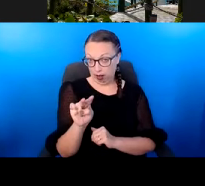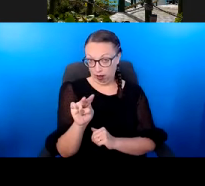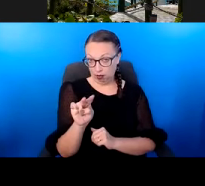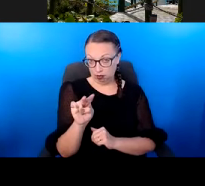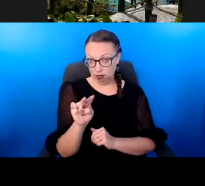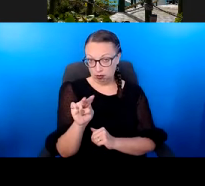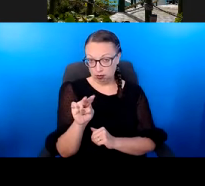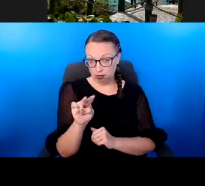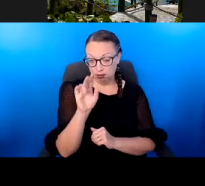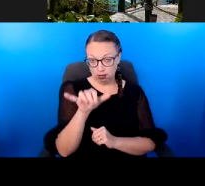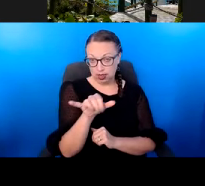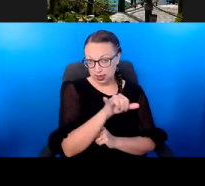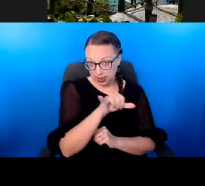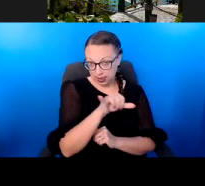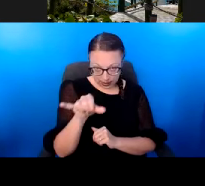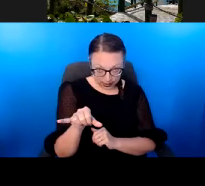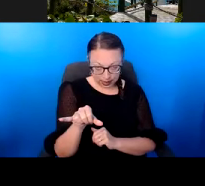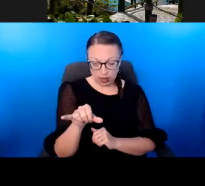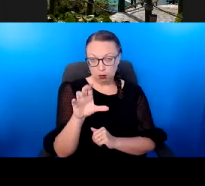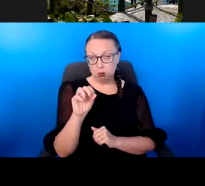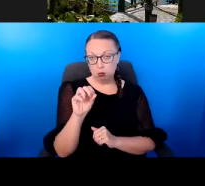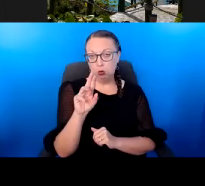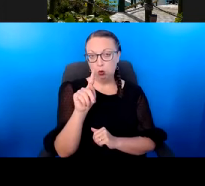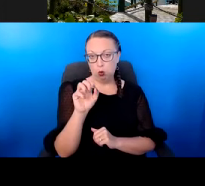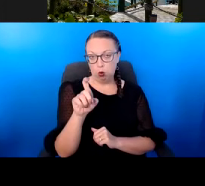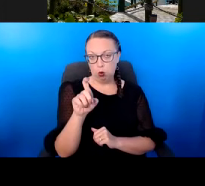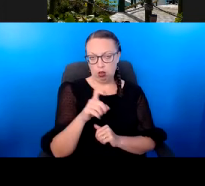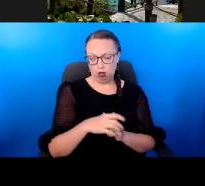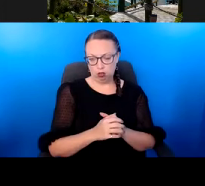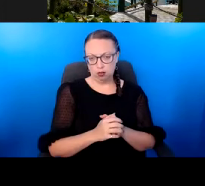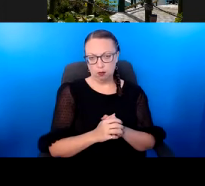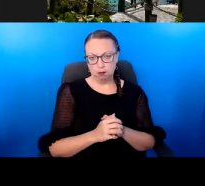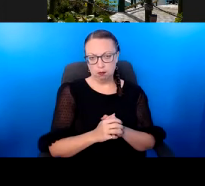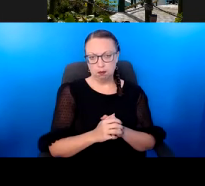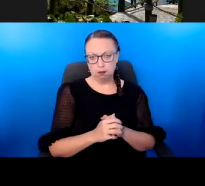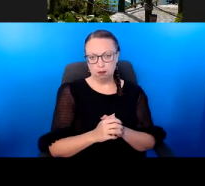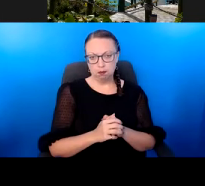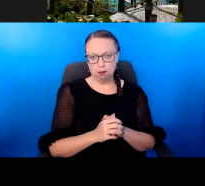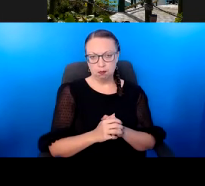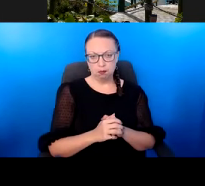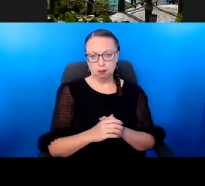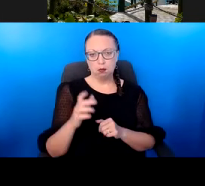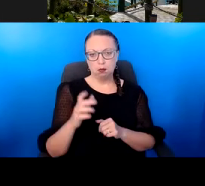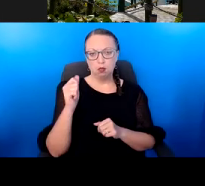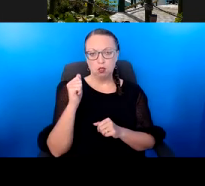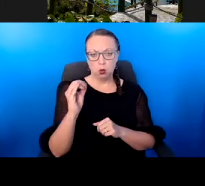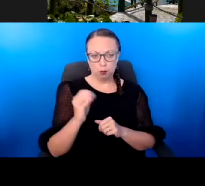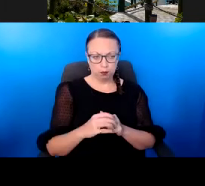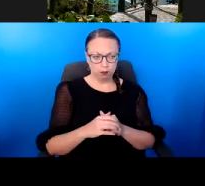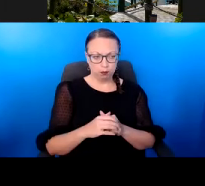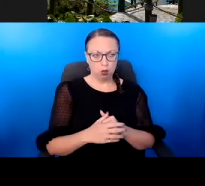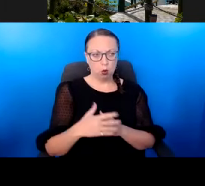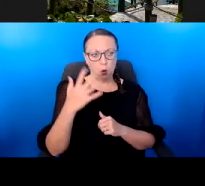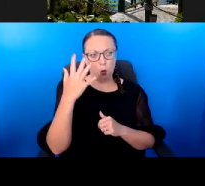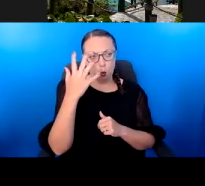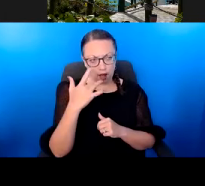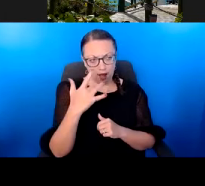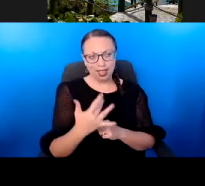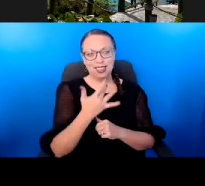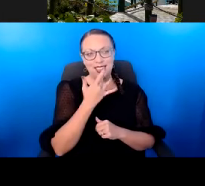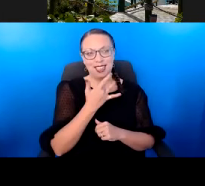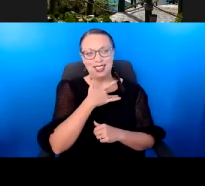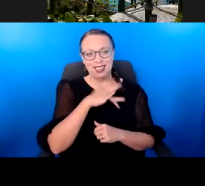in this same piece of cortex. Okay, so why does taste-sensitive